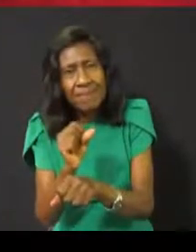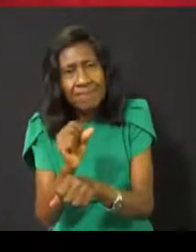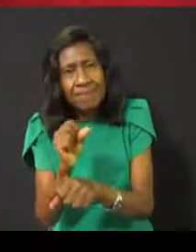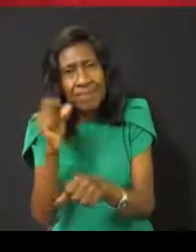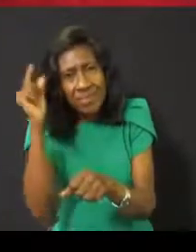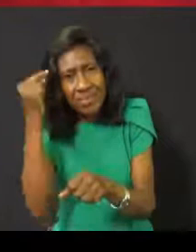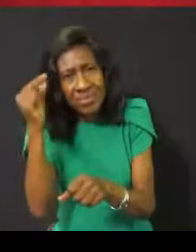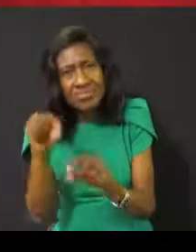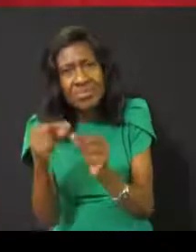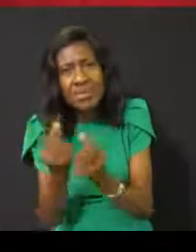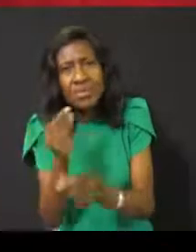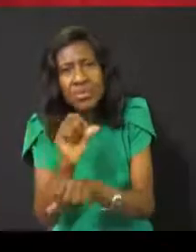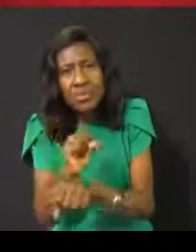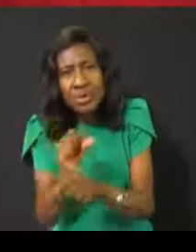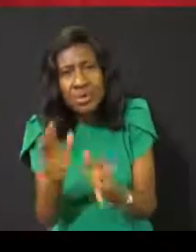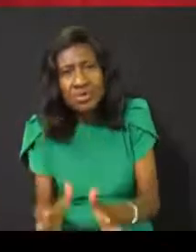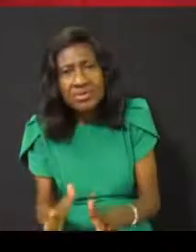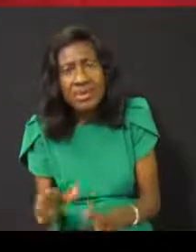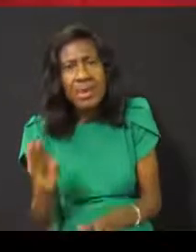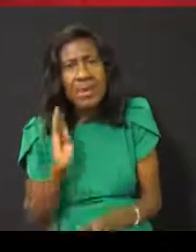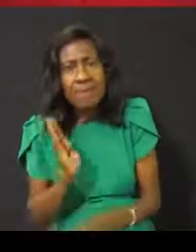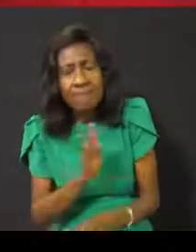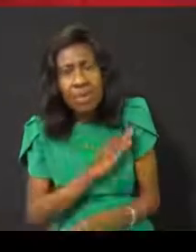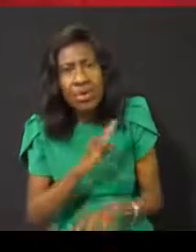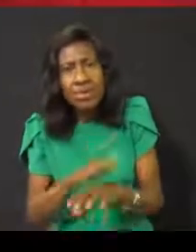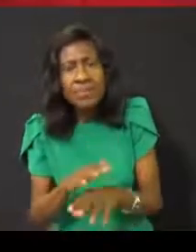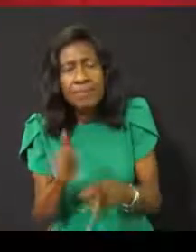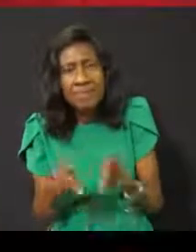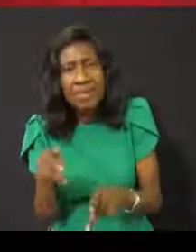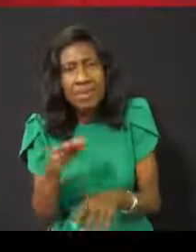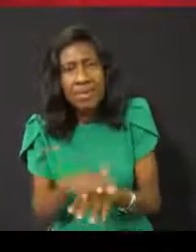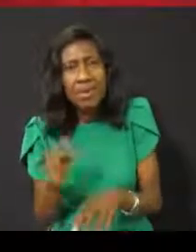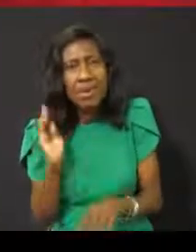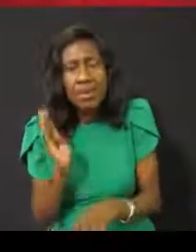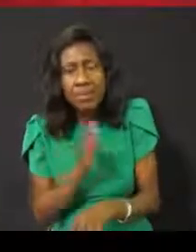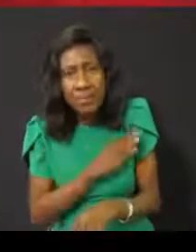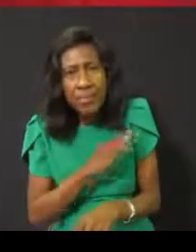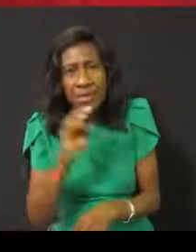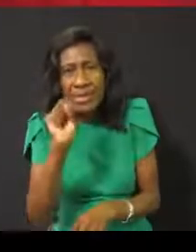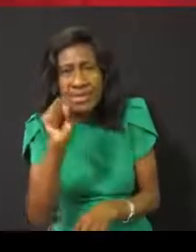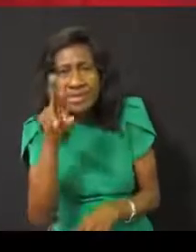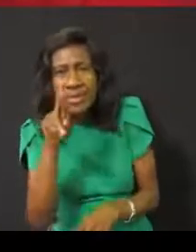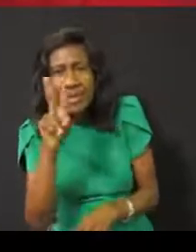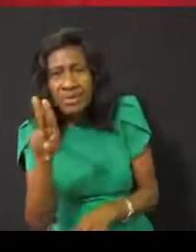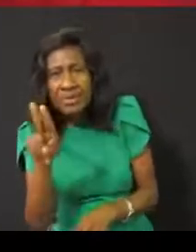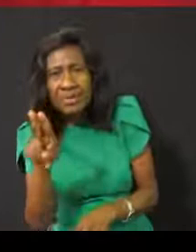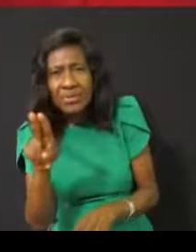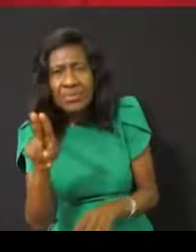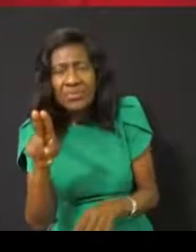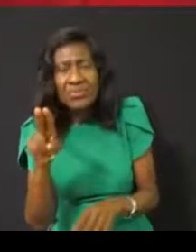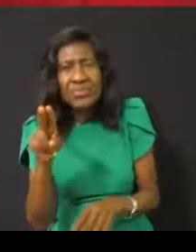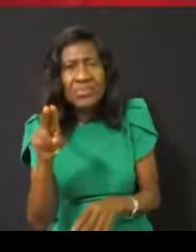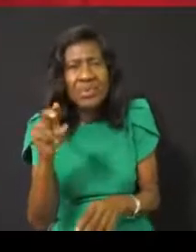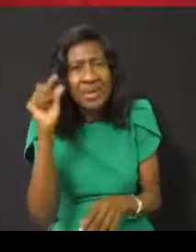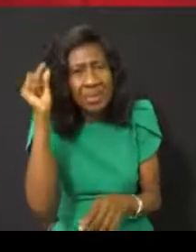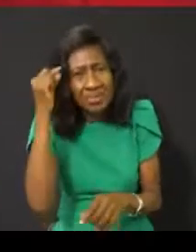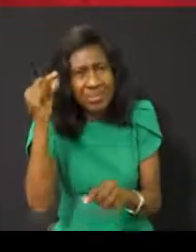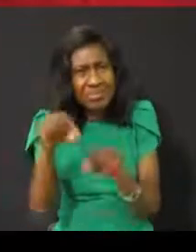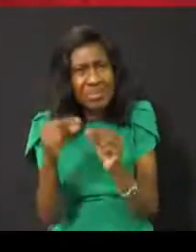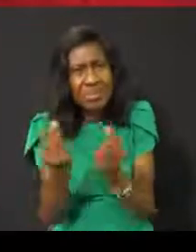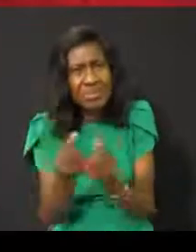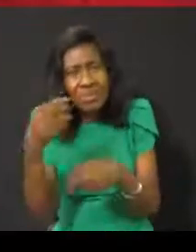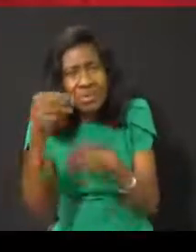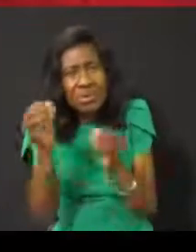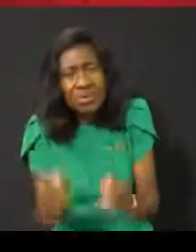sincerely thank all the people in the program board, Ms. Rodriguez and her team down in SRIU, the cabinet office led by our cabinet